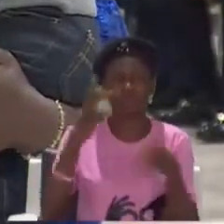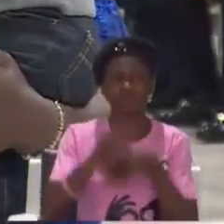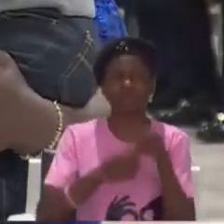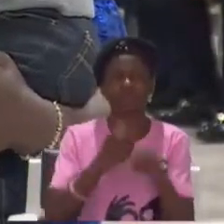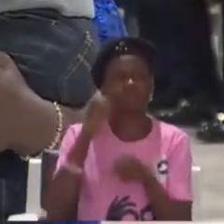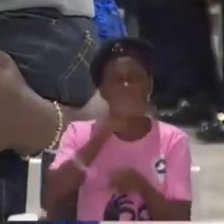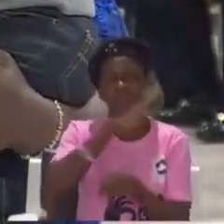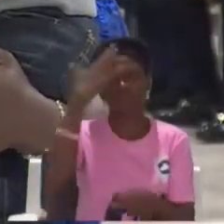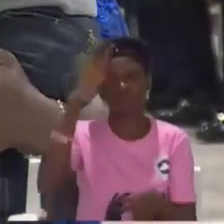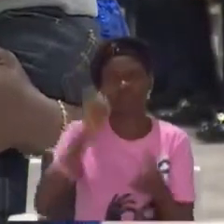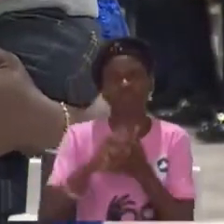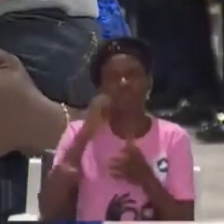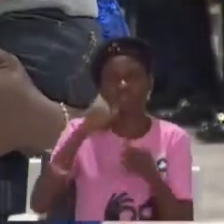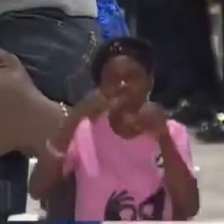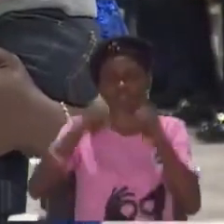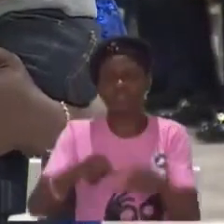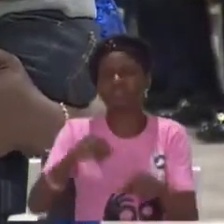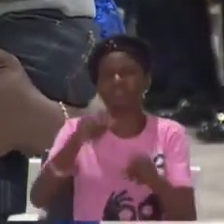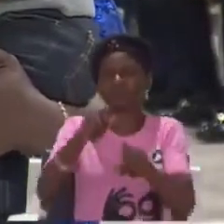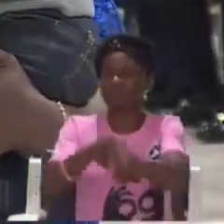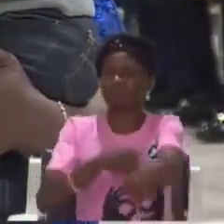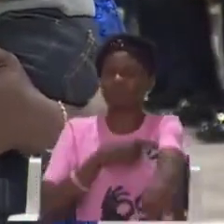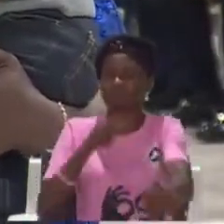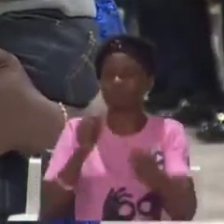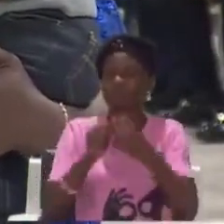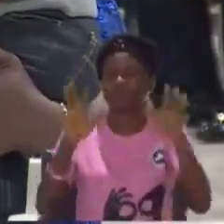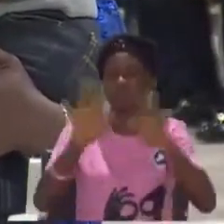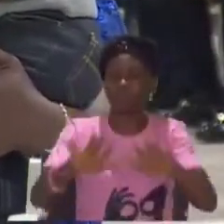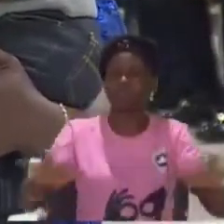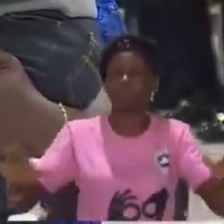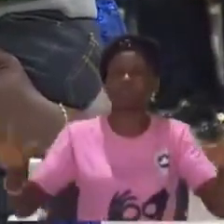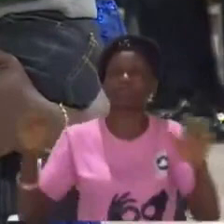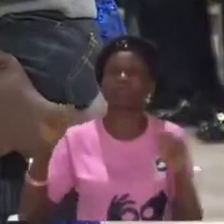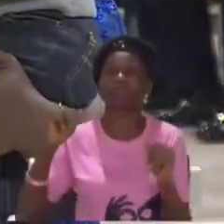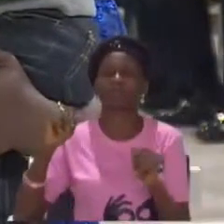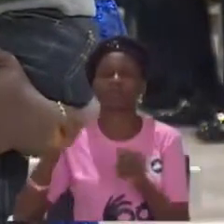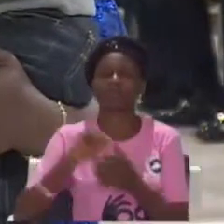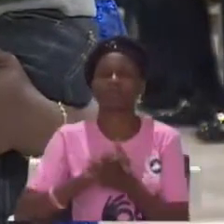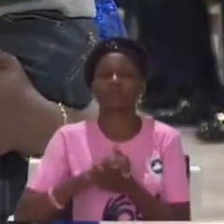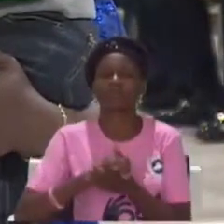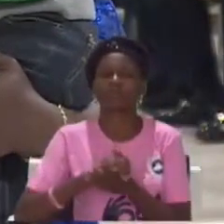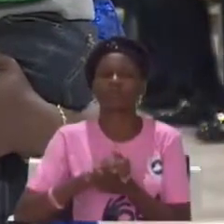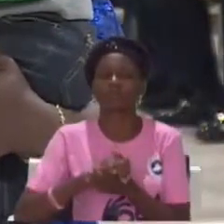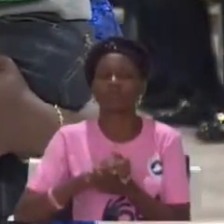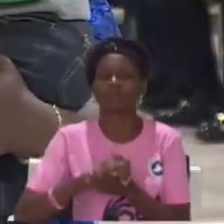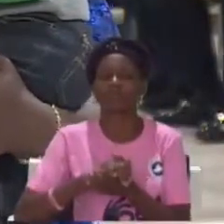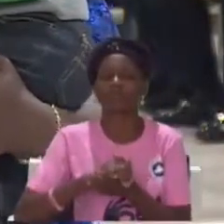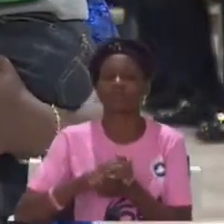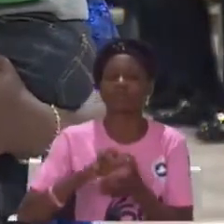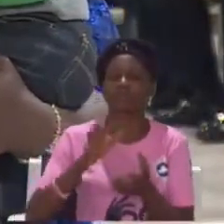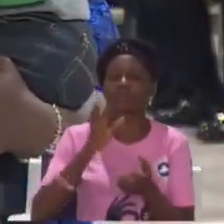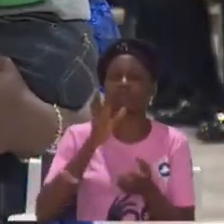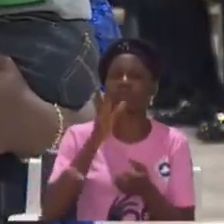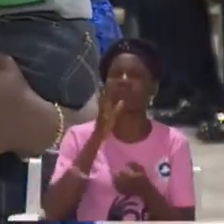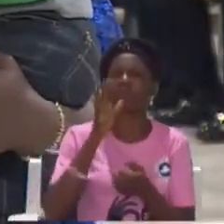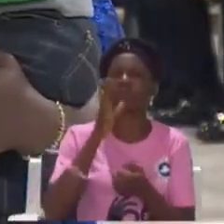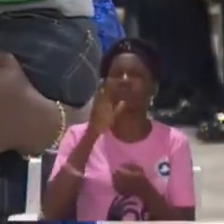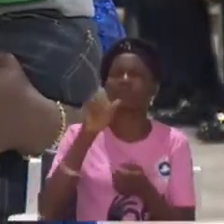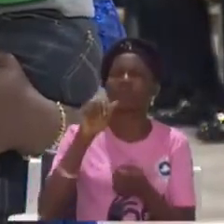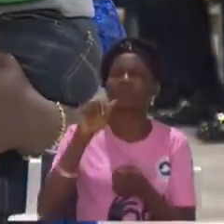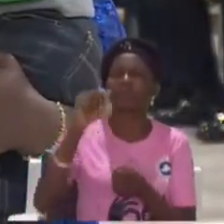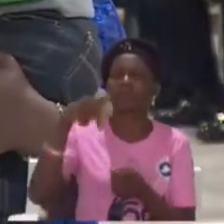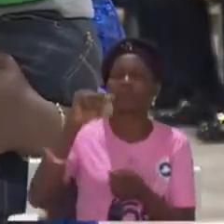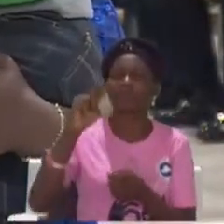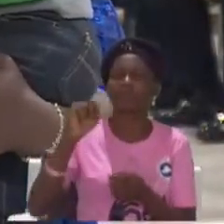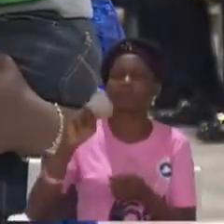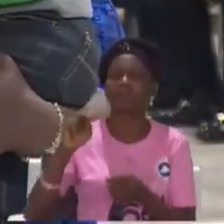that I've stayed so long for 17 years, not having any child. Mommy Abba